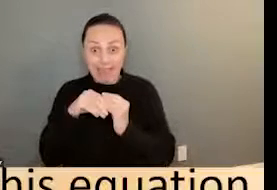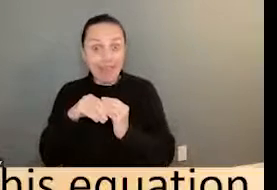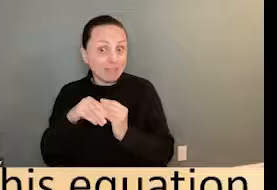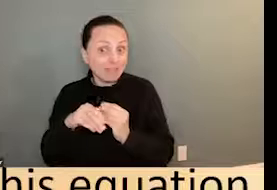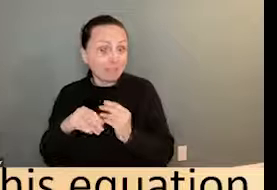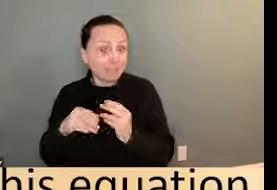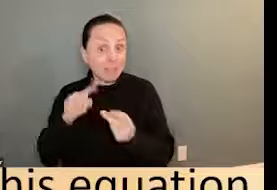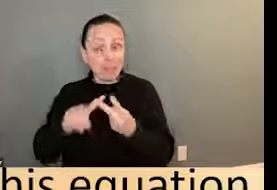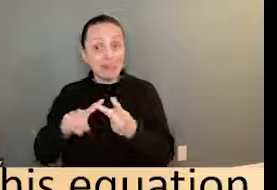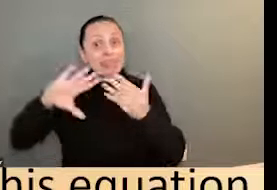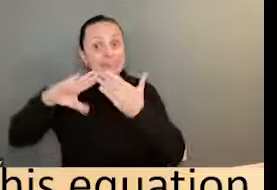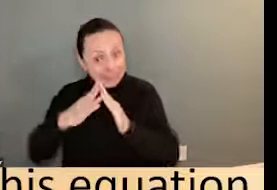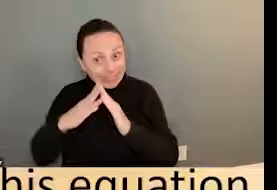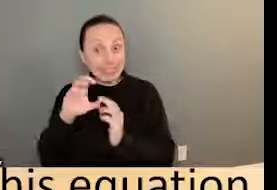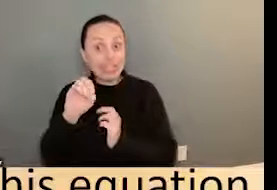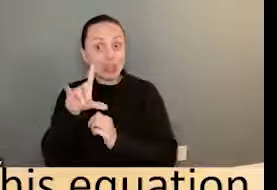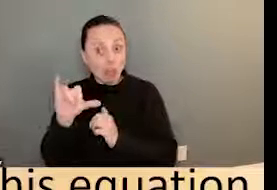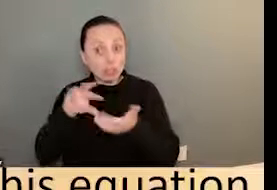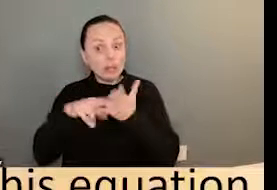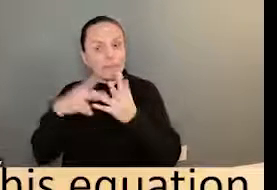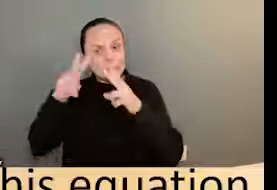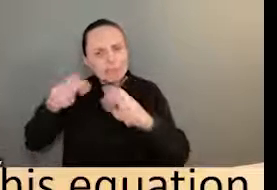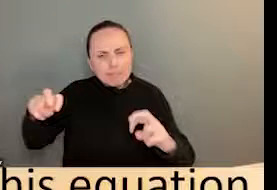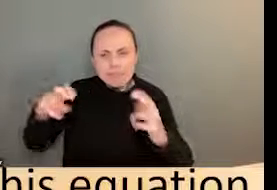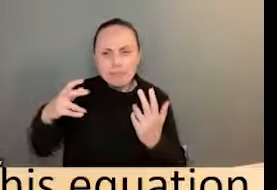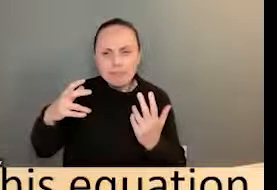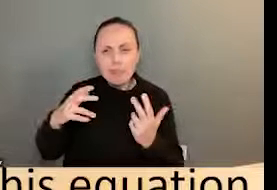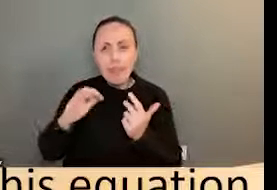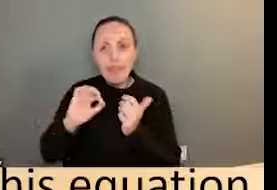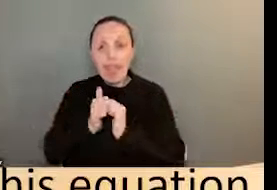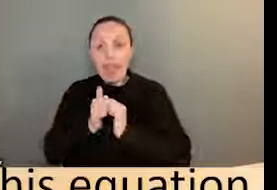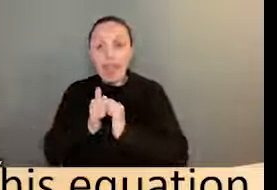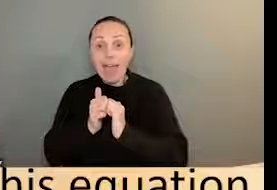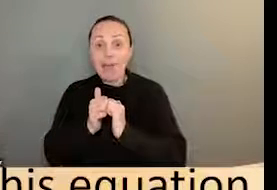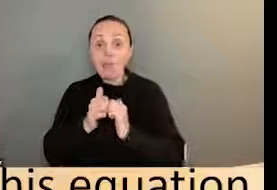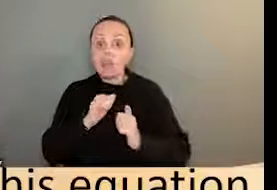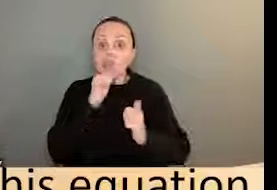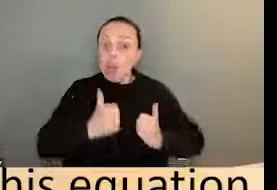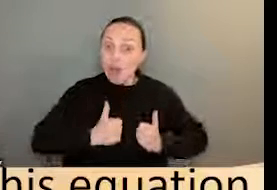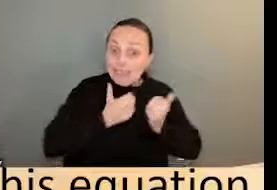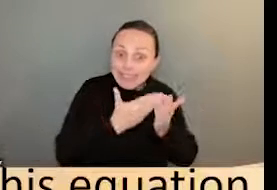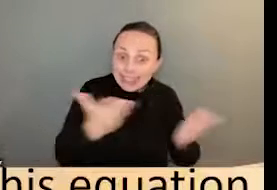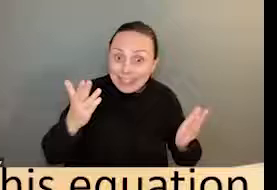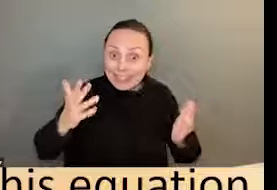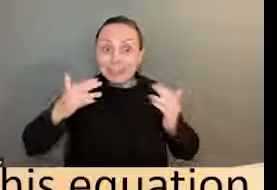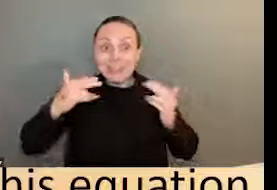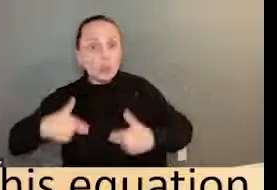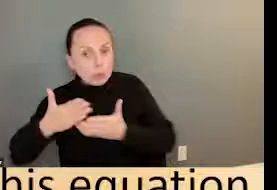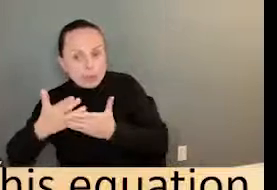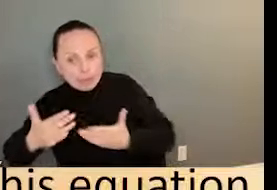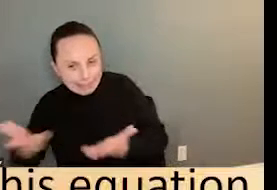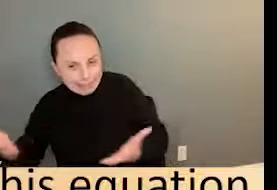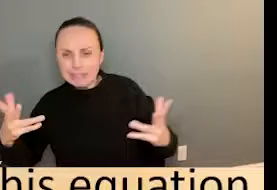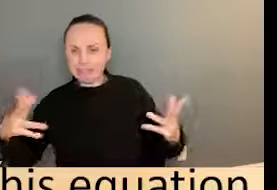that, urban ecology then is examining the interconnectedness of both the non-human and human organisms in